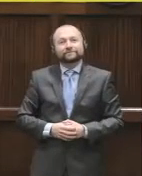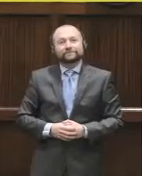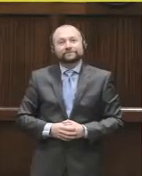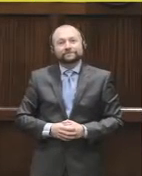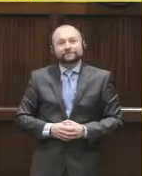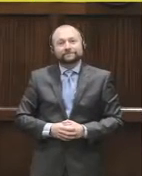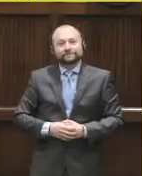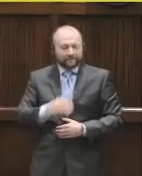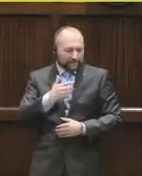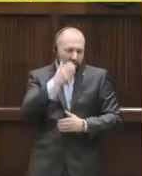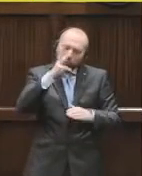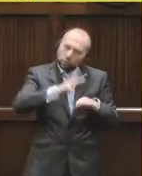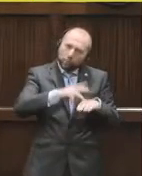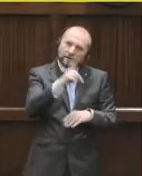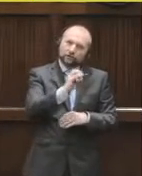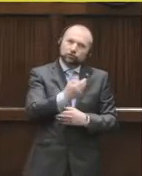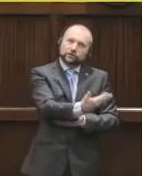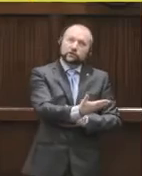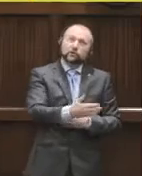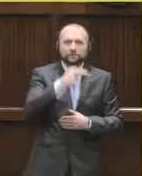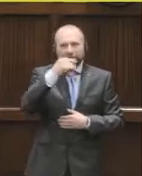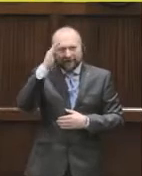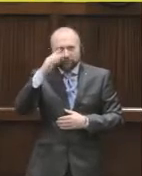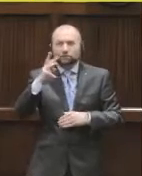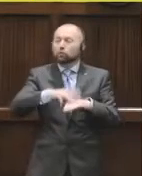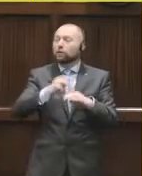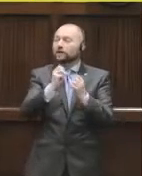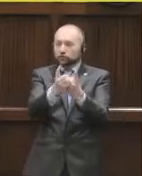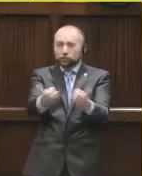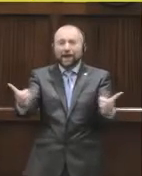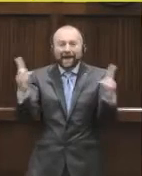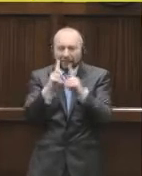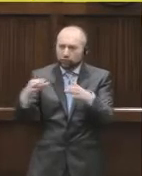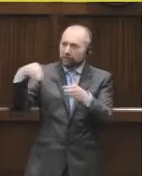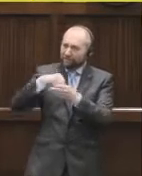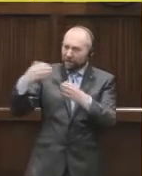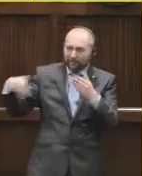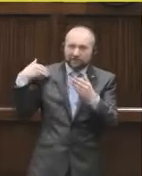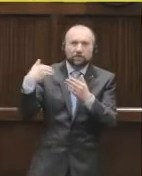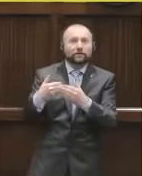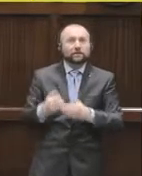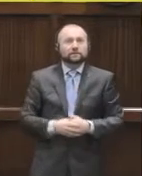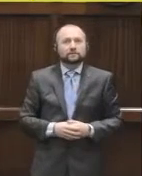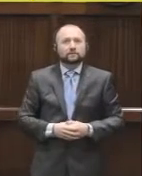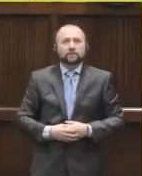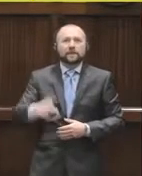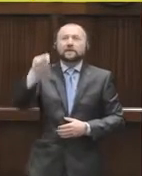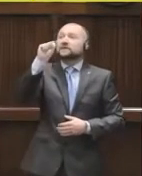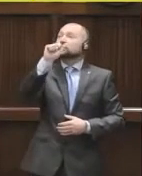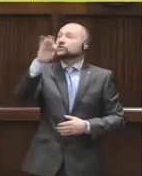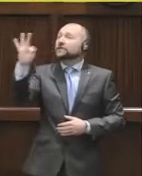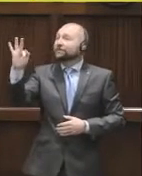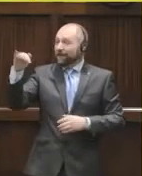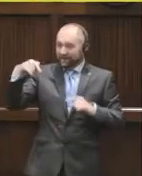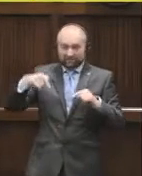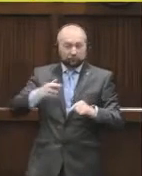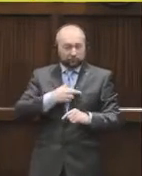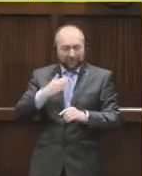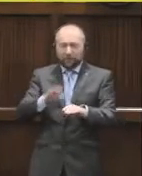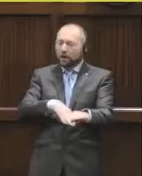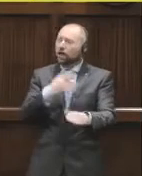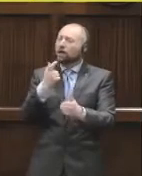Shiv Illig, well done to everyone who has played a part. Sinn Féin have long supported